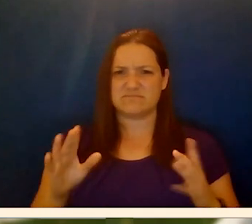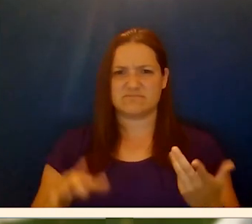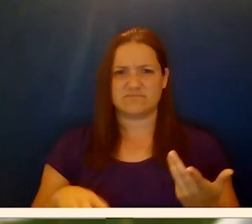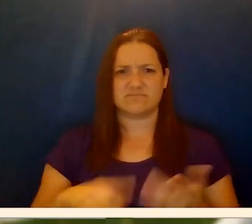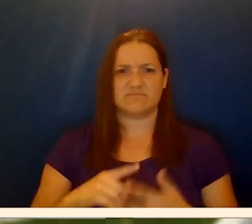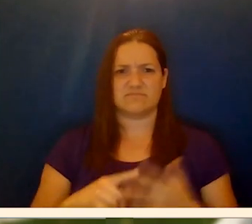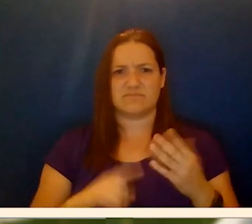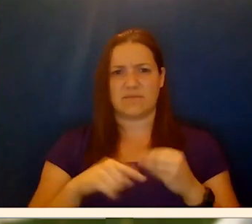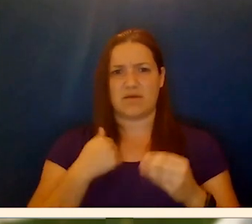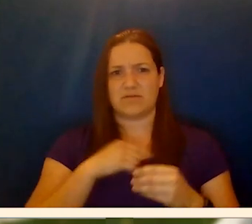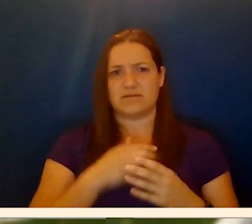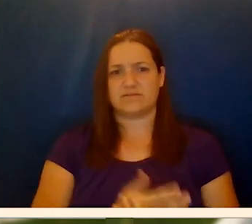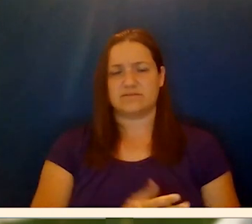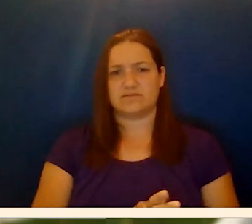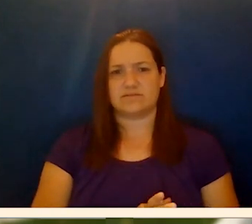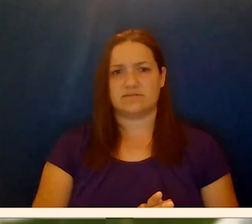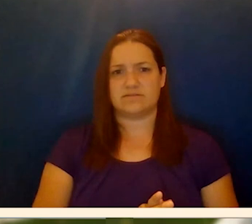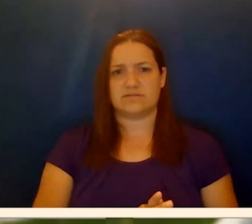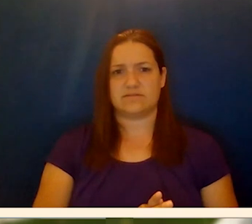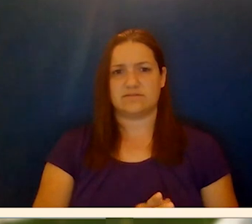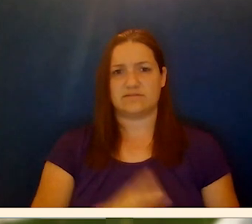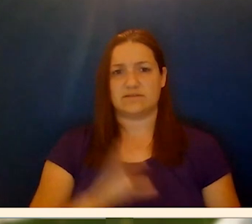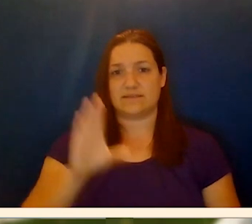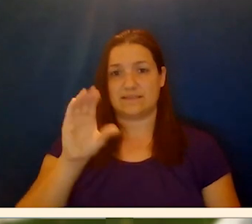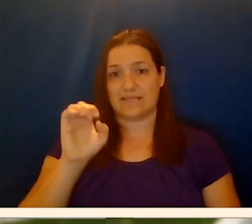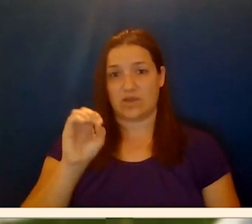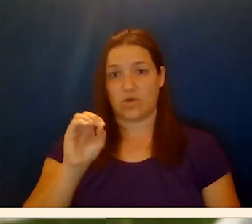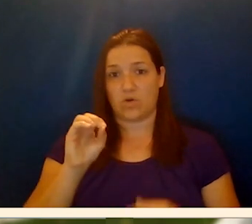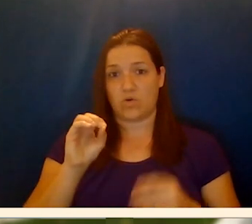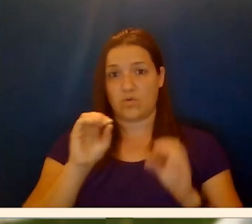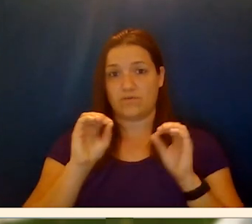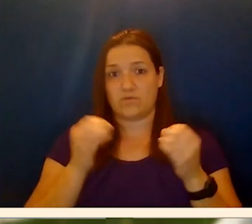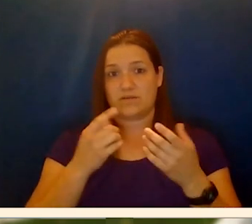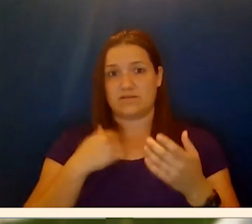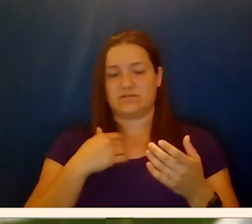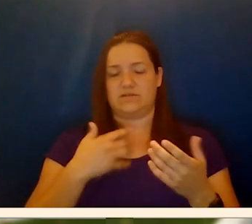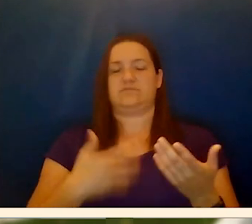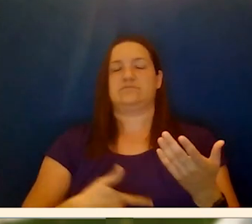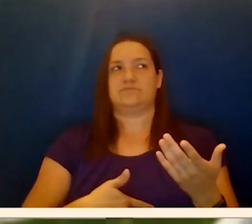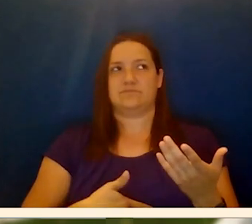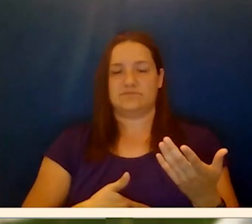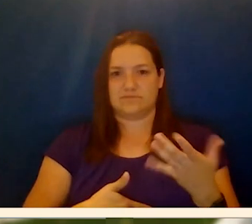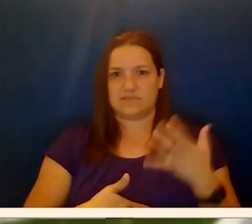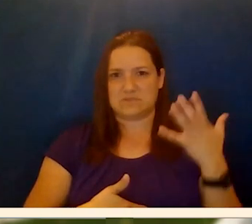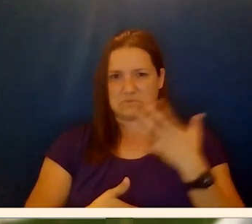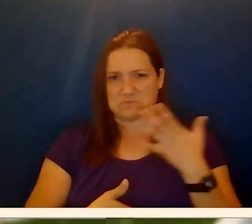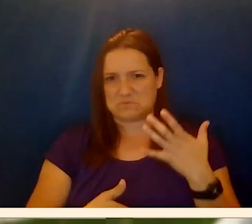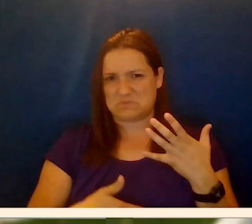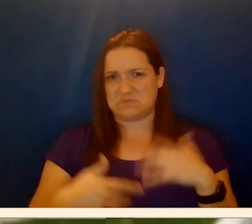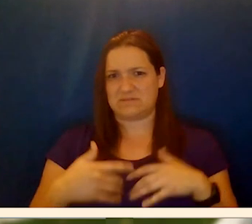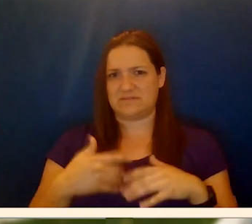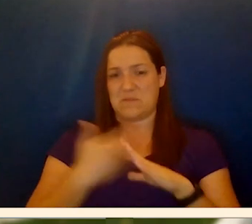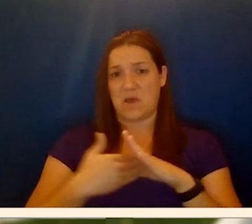about us. And as the CEO of the organization, it just, it's a gut punch. It just really tears at me.